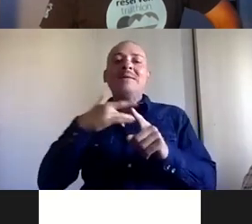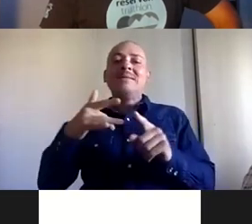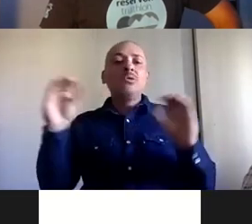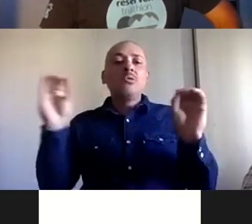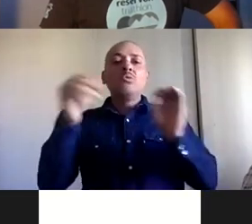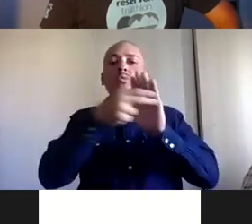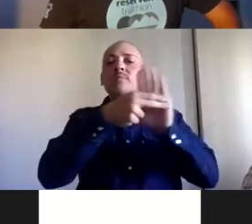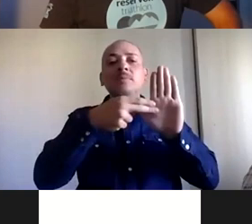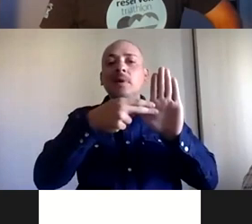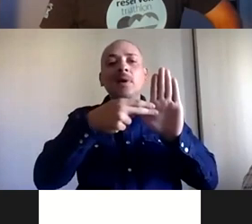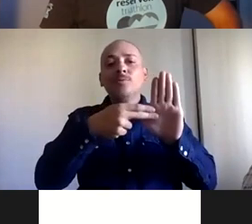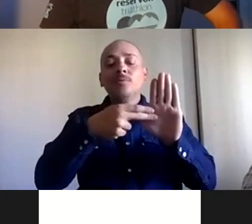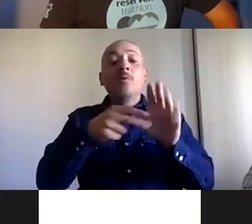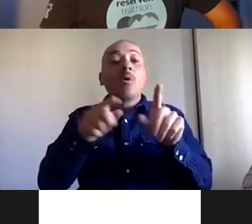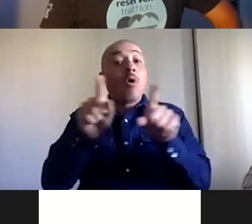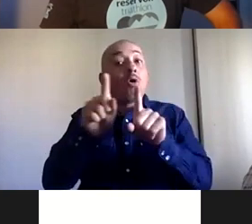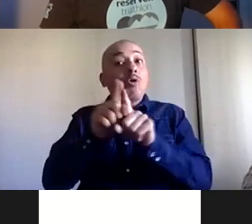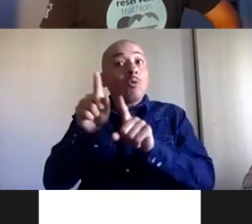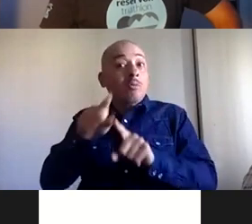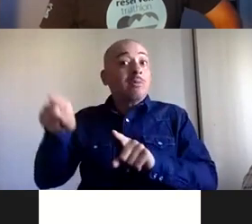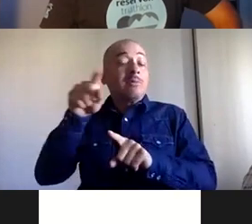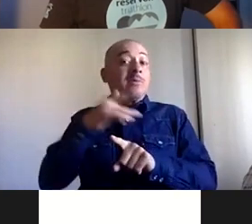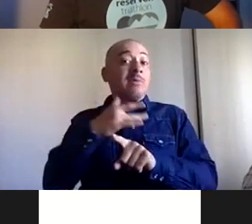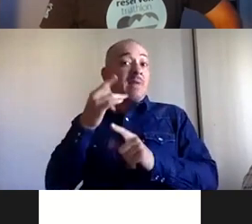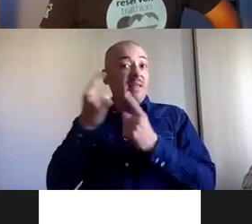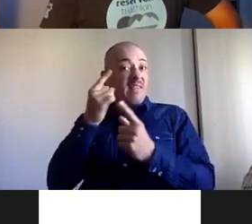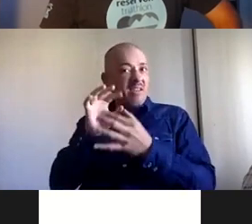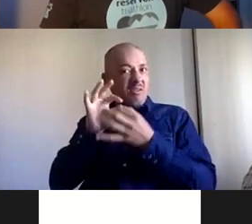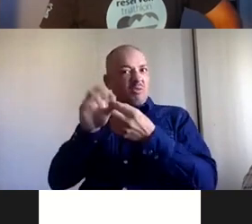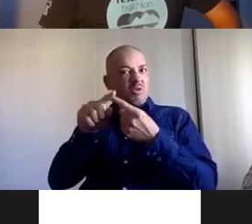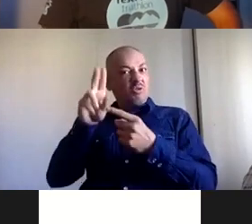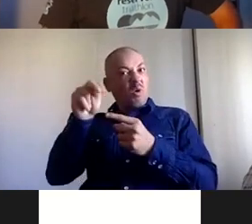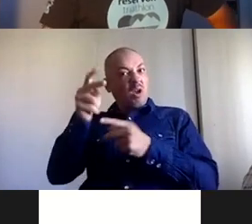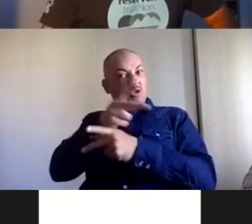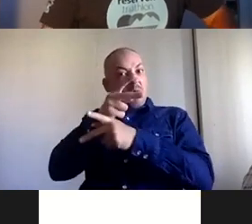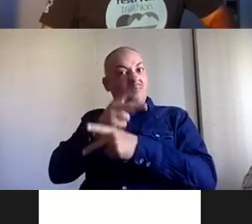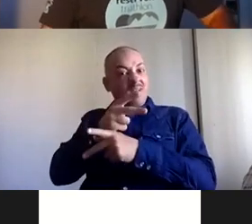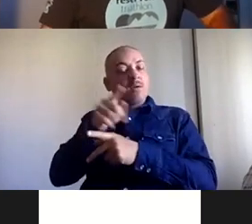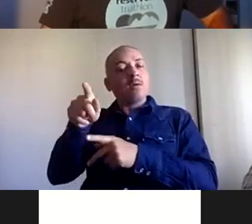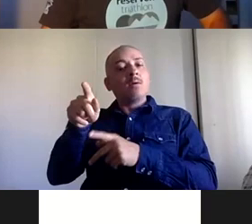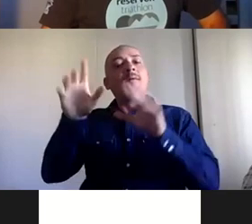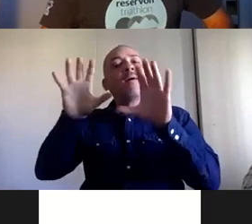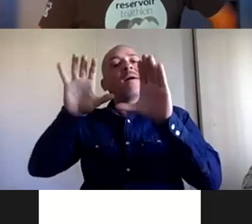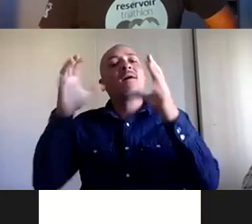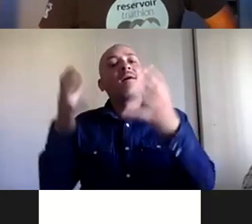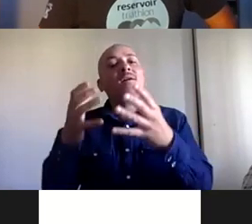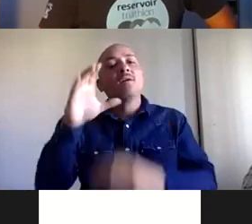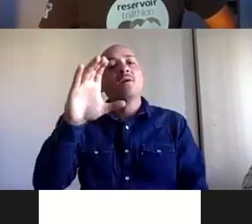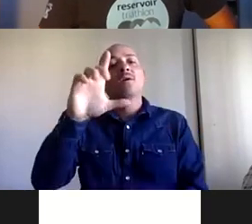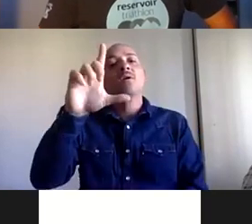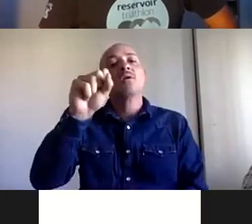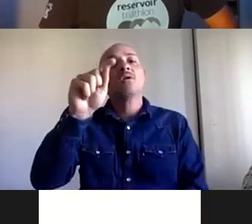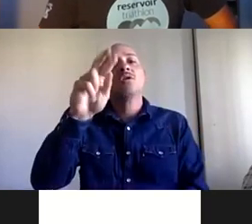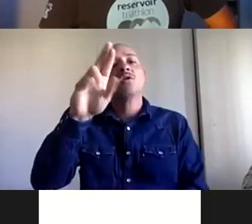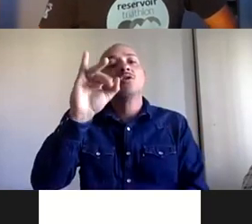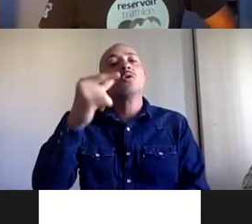the main thing people think of when they think of unsupervised learning is clustering, which can